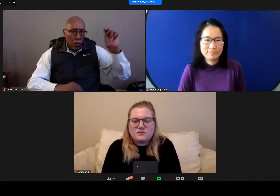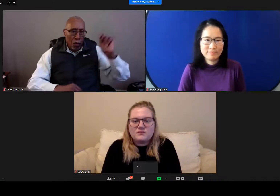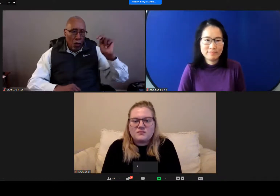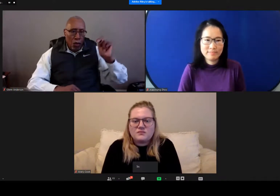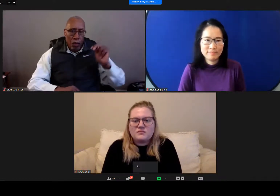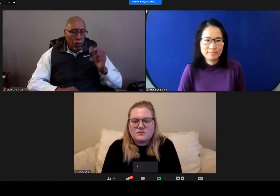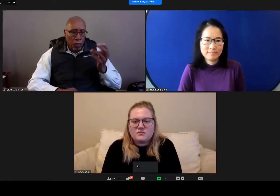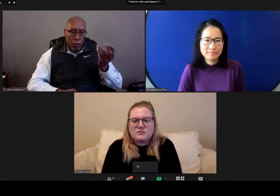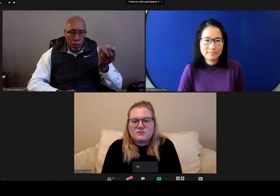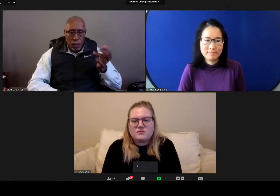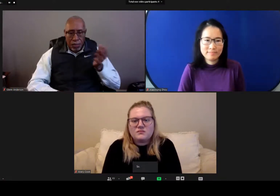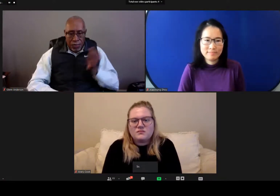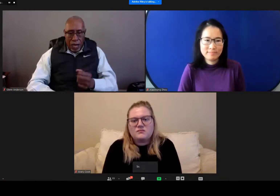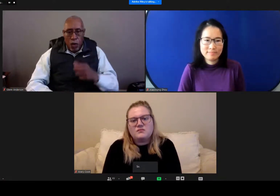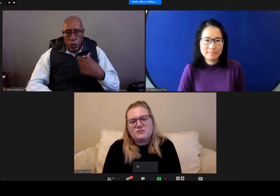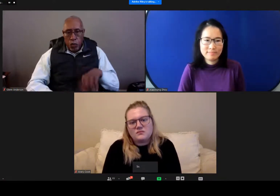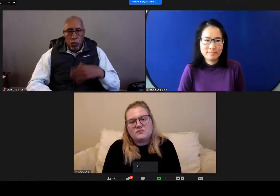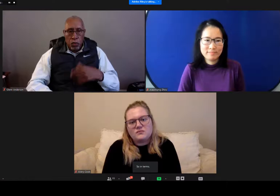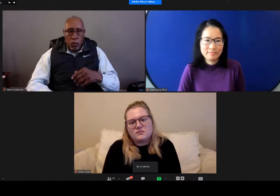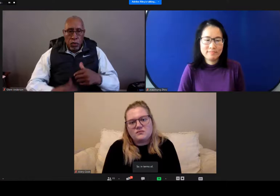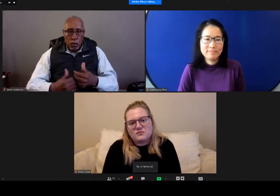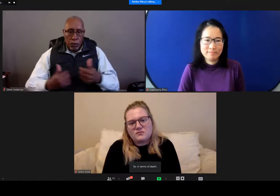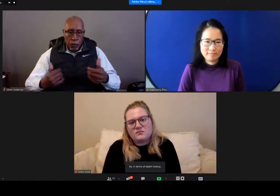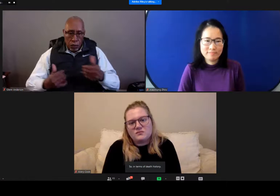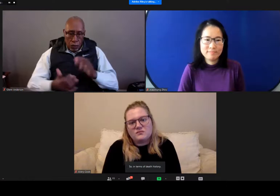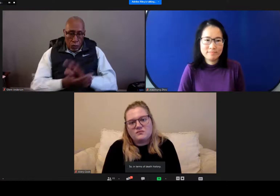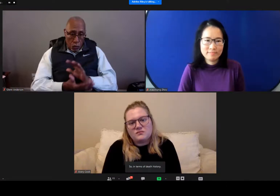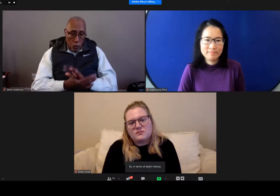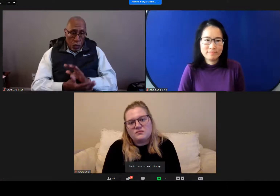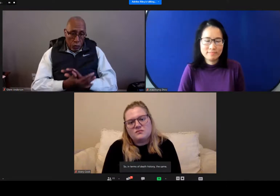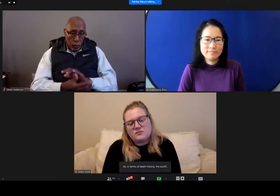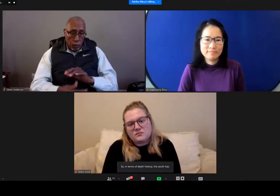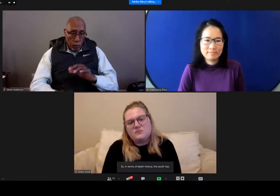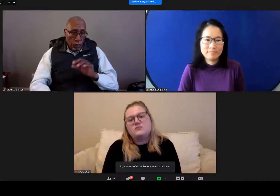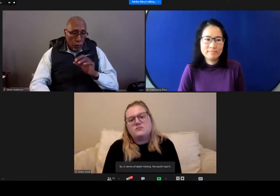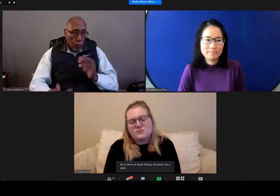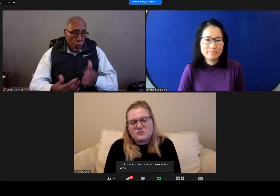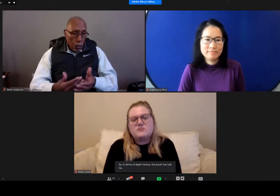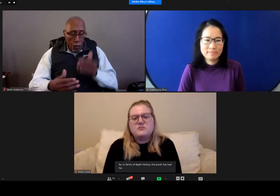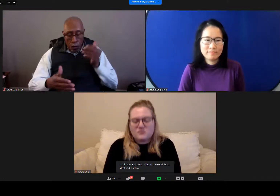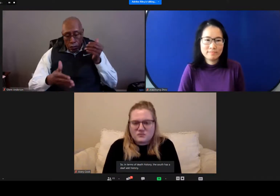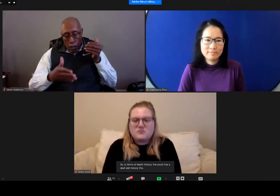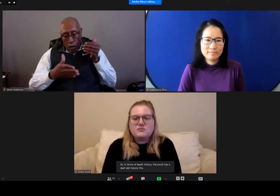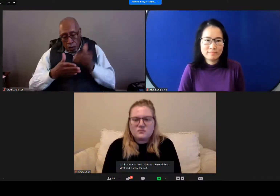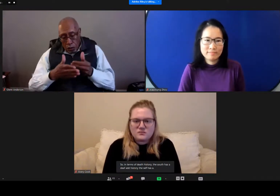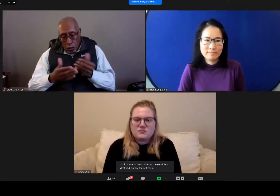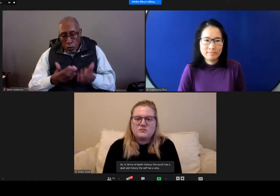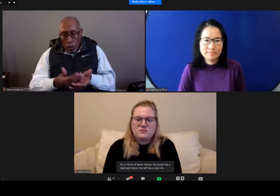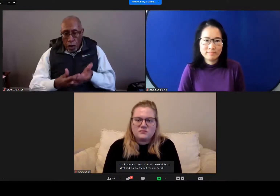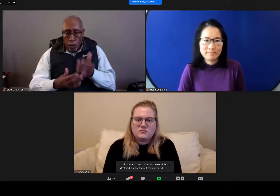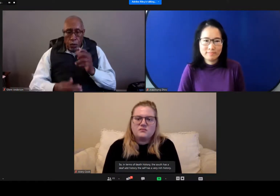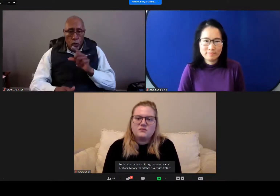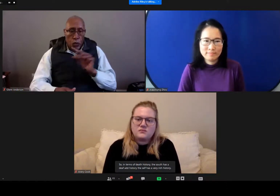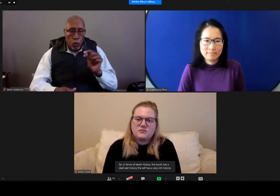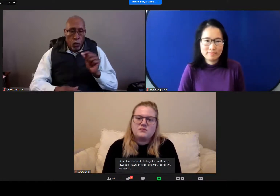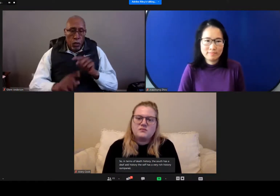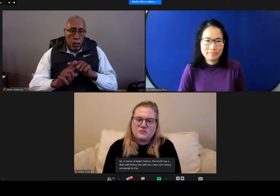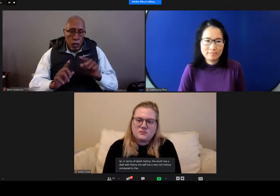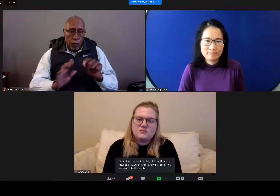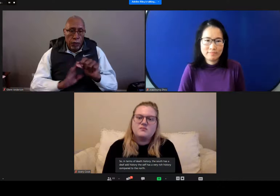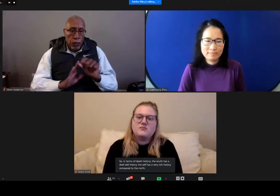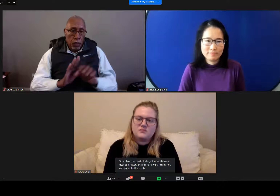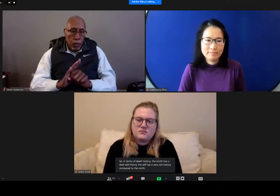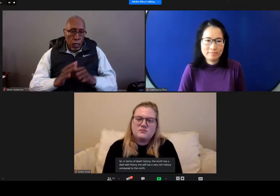So in terms of deaf history, the South has a deaf ed history. The South has a very rich history compared to the